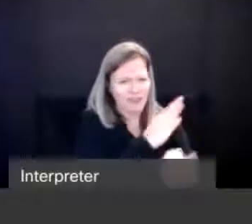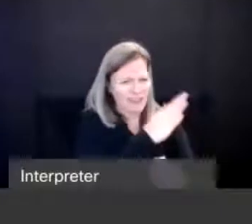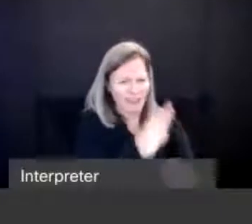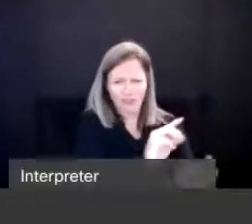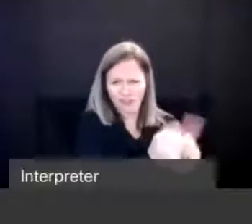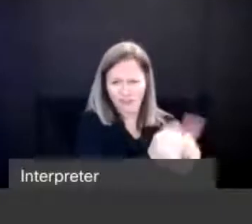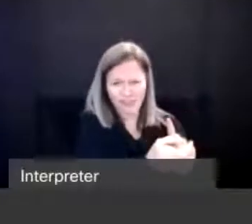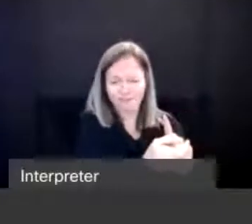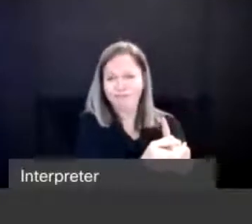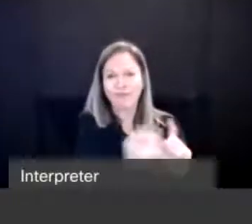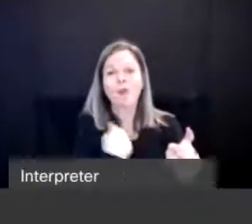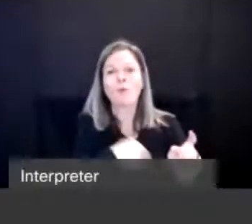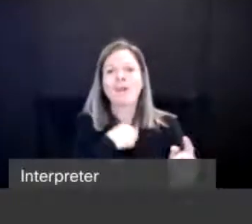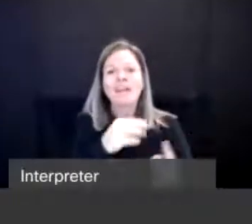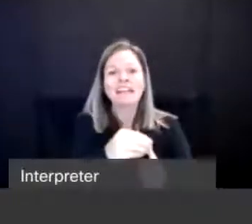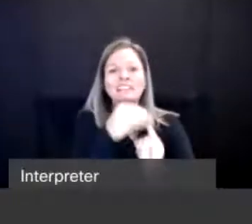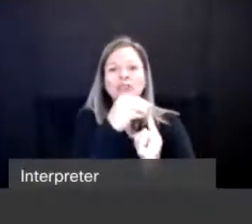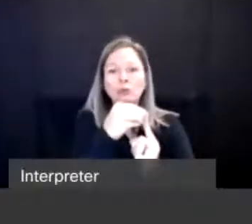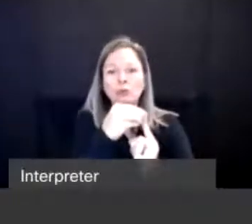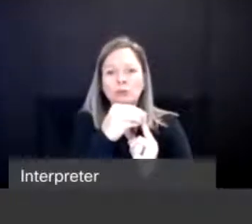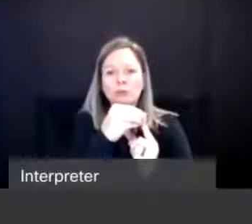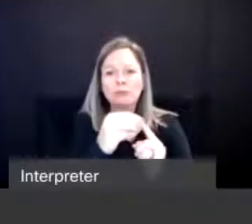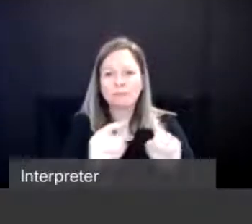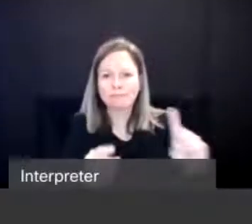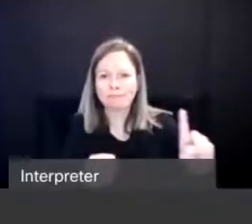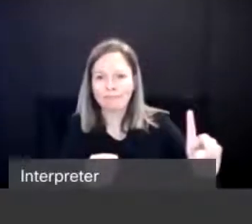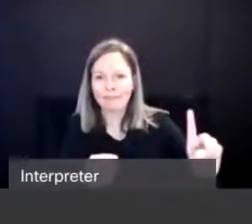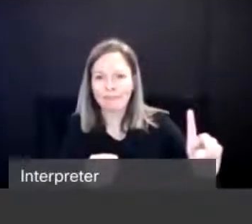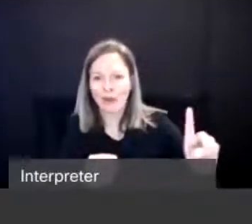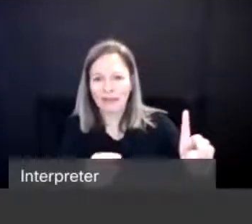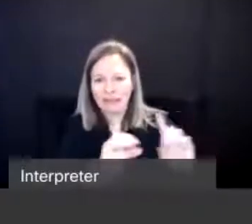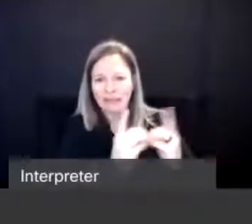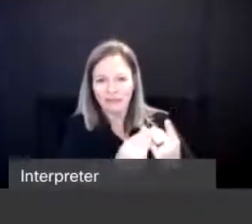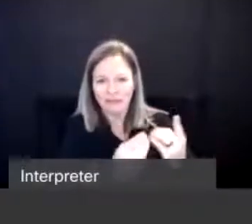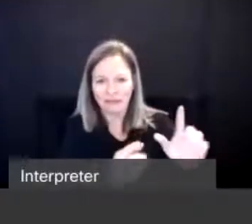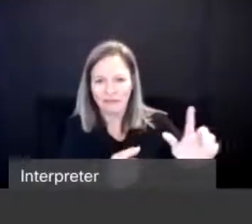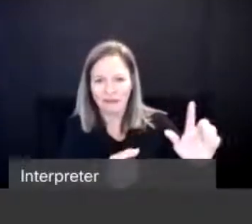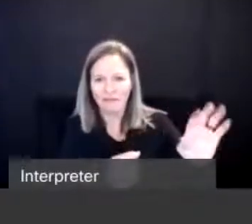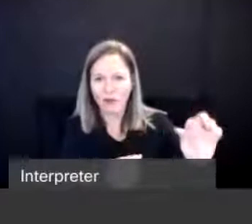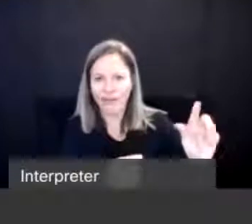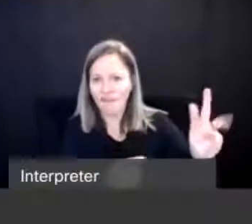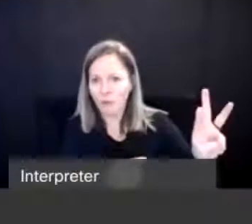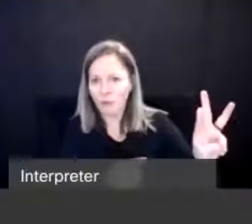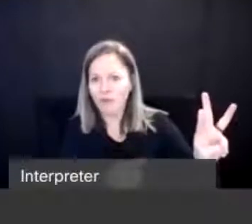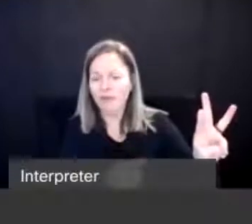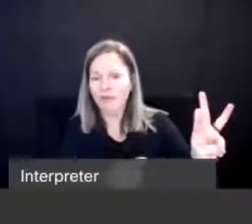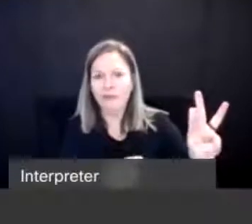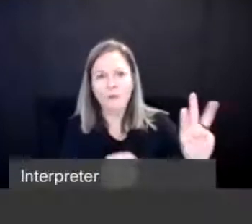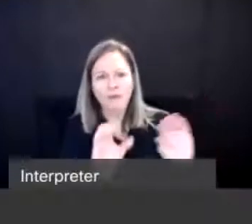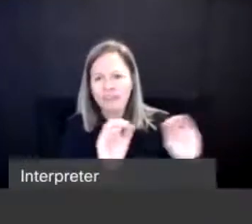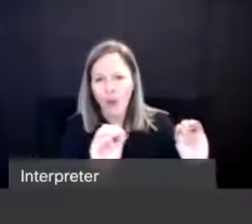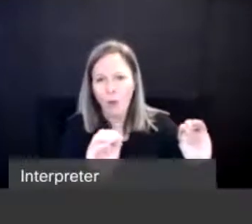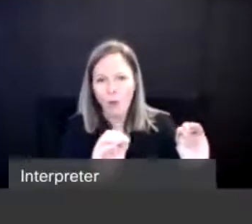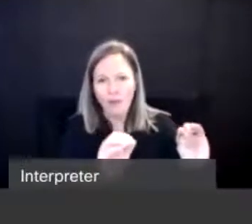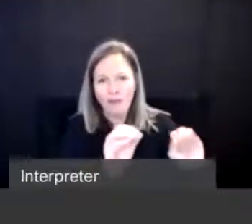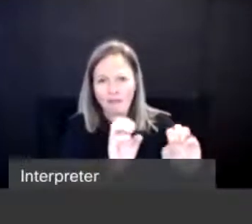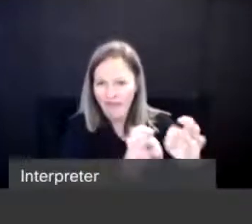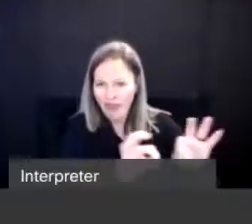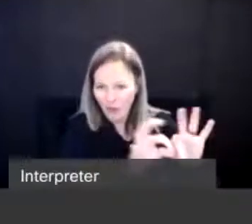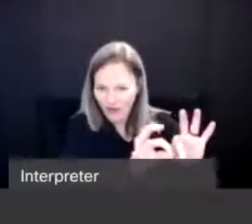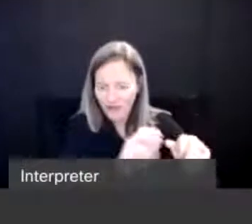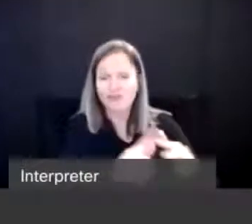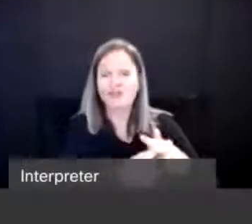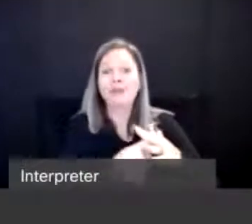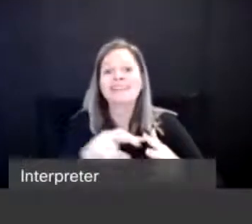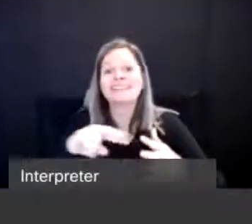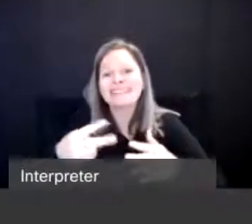exclude the only district with essentially no valuation, start at the second lowest, and then assume from